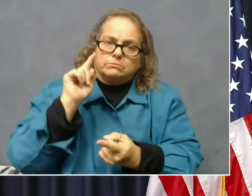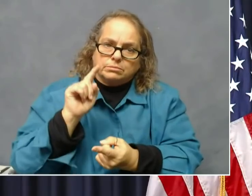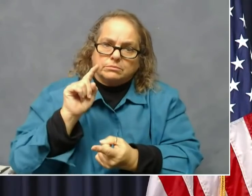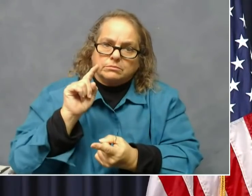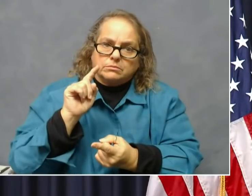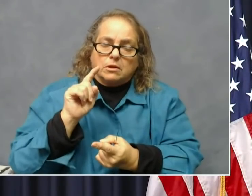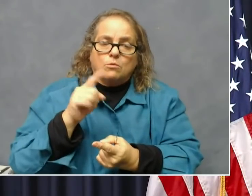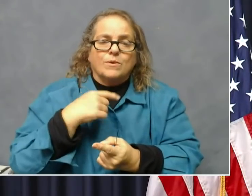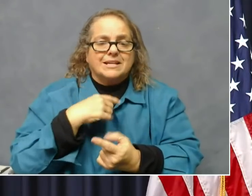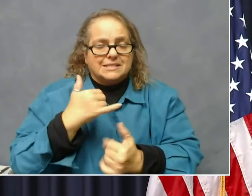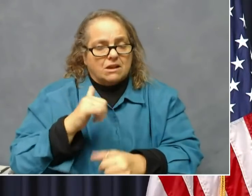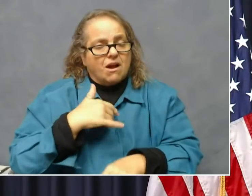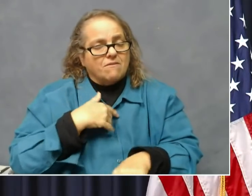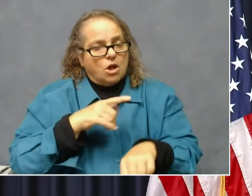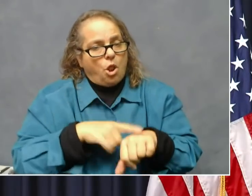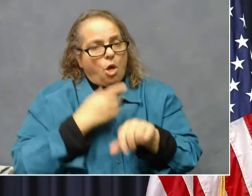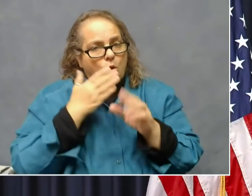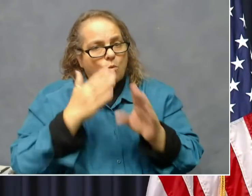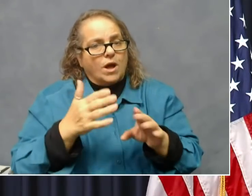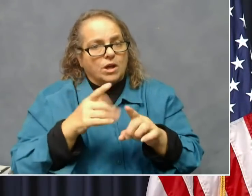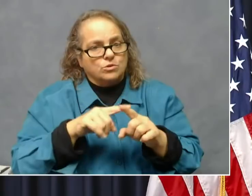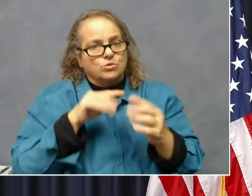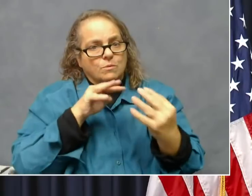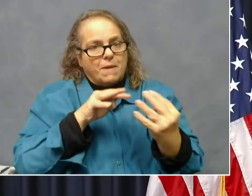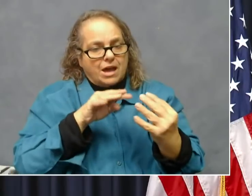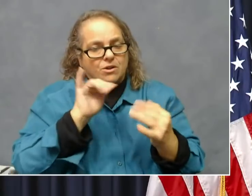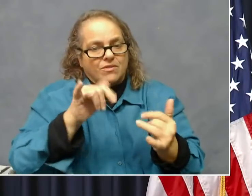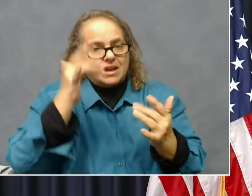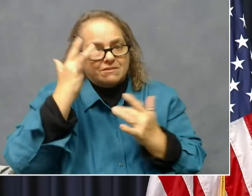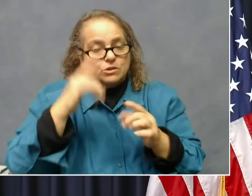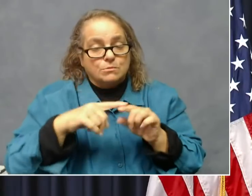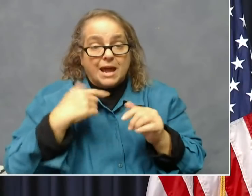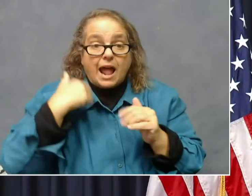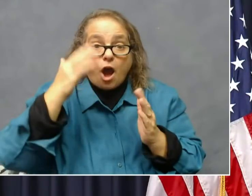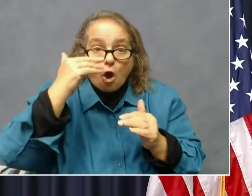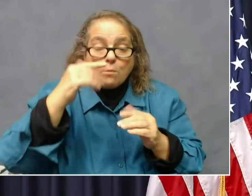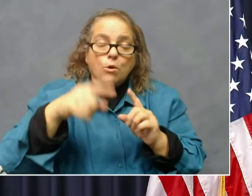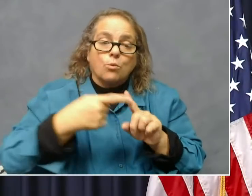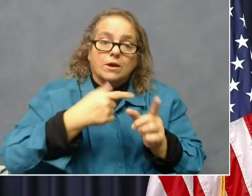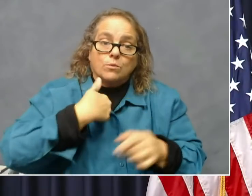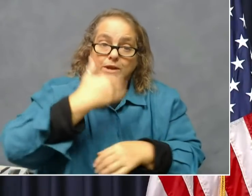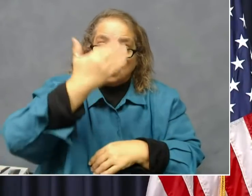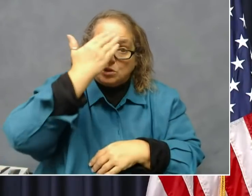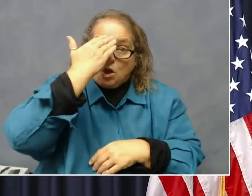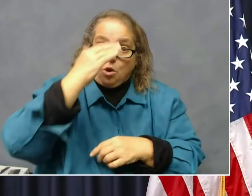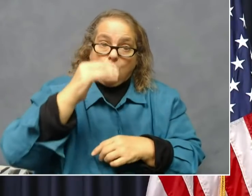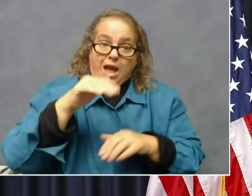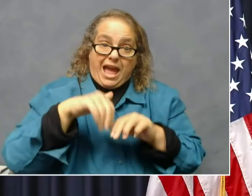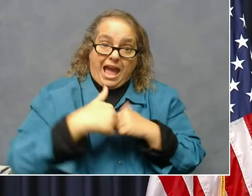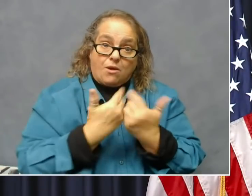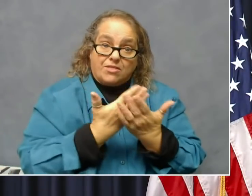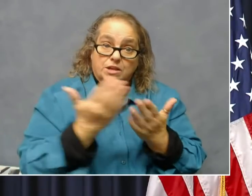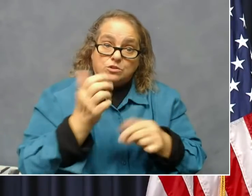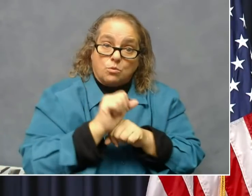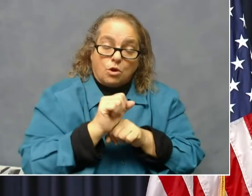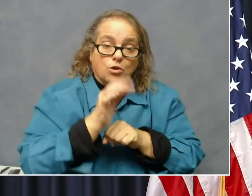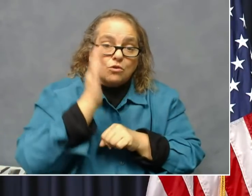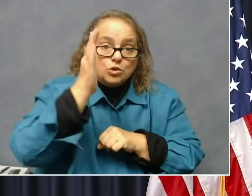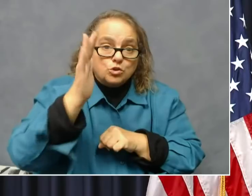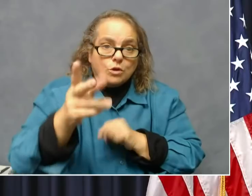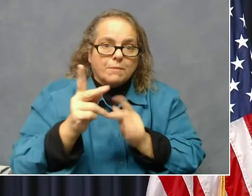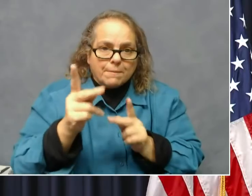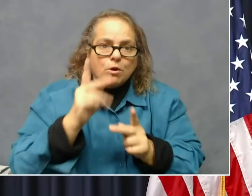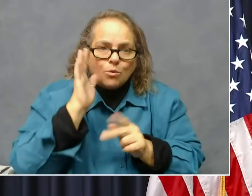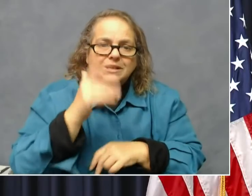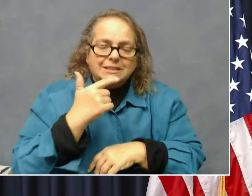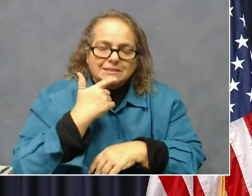battling this virus, but I hope when we know things will work, that in the future, everybody will say, we'll do our part.